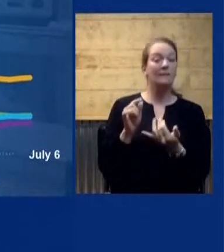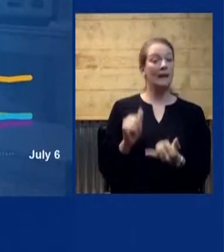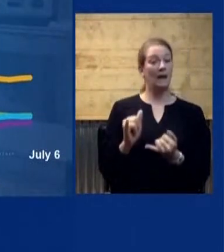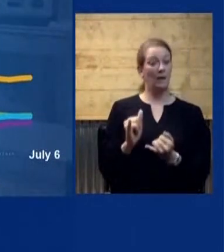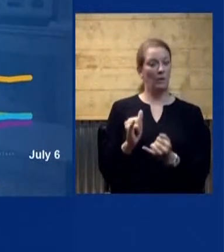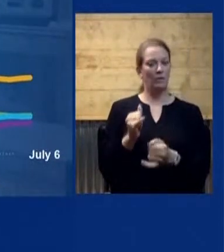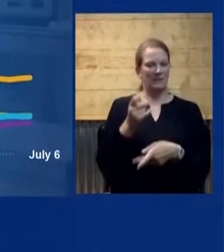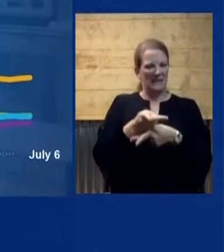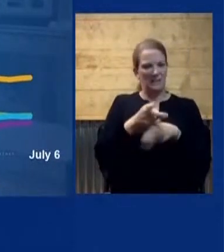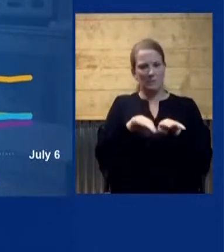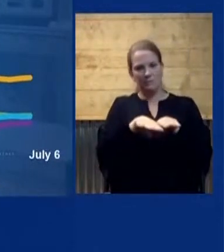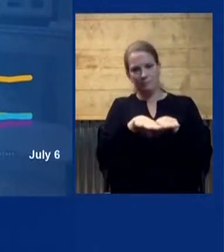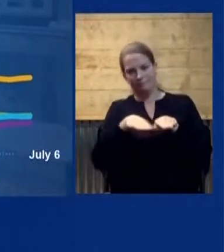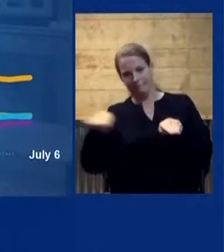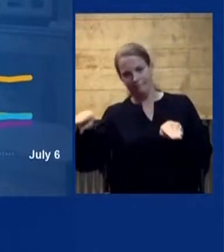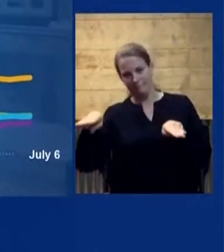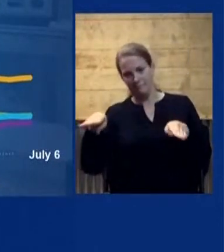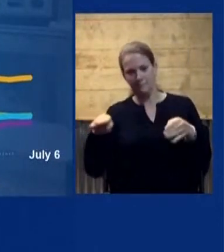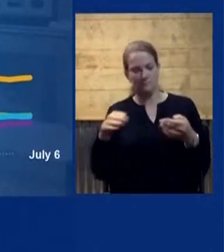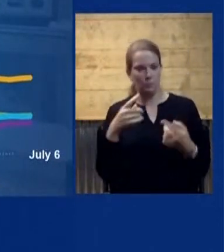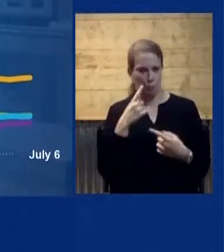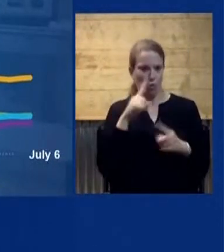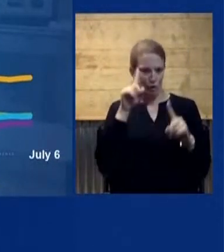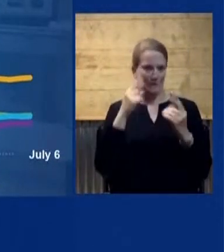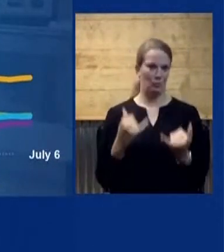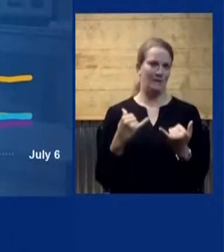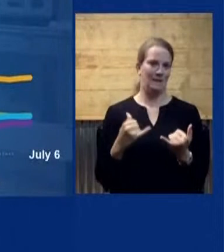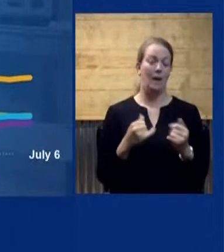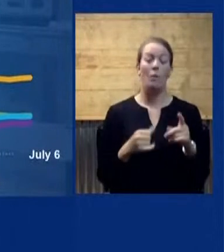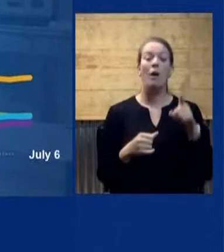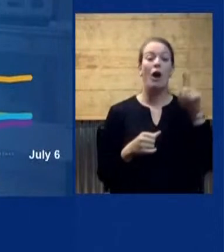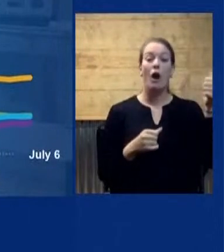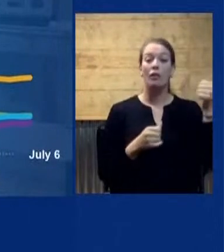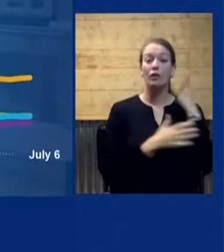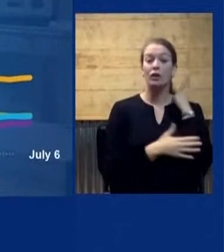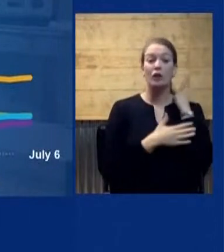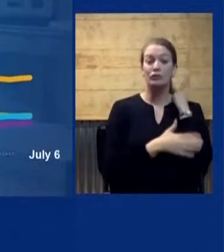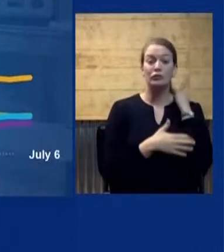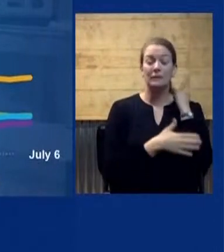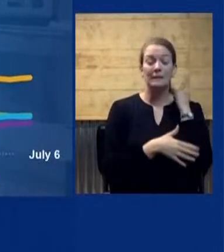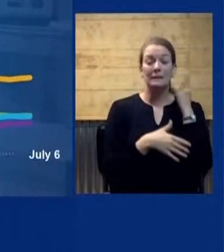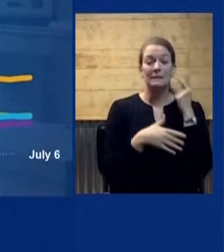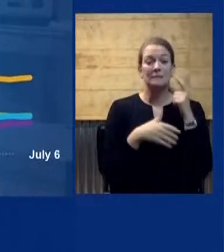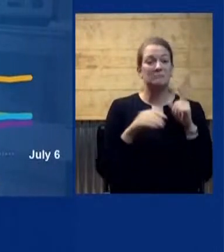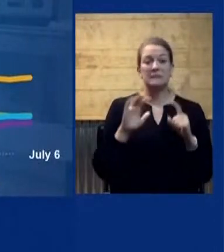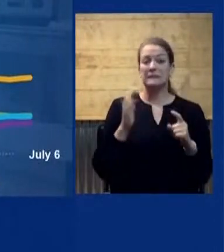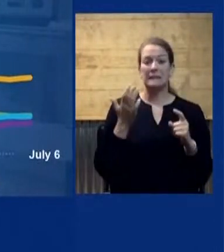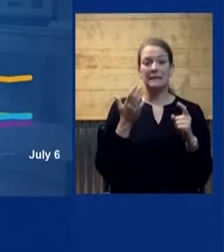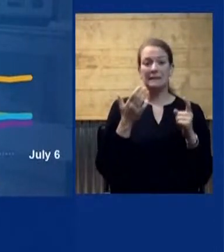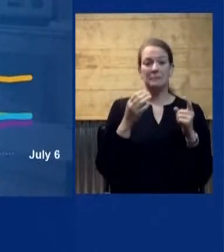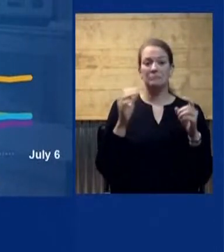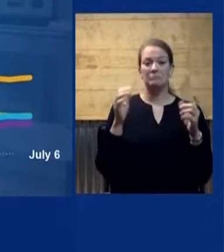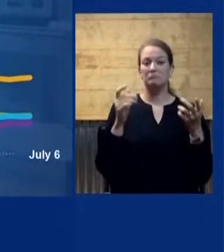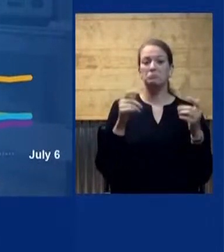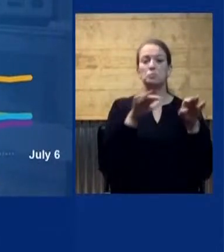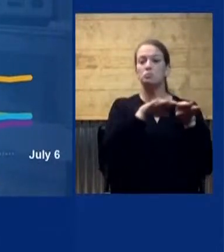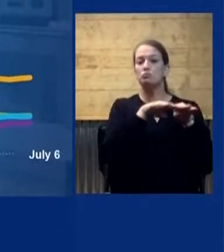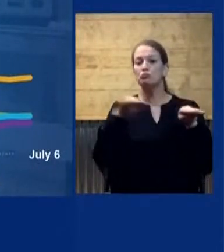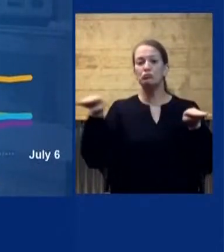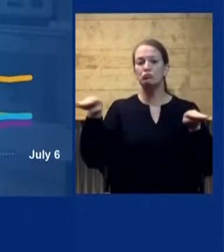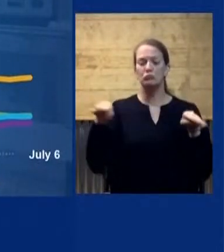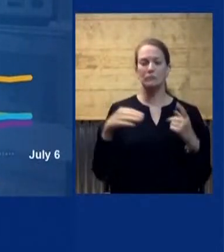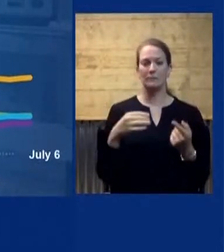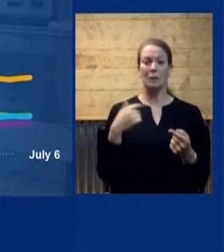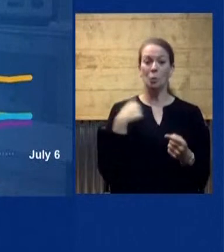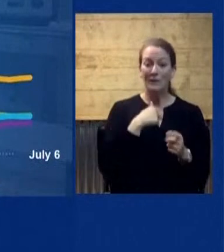doing. None of those other countries started where we started. Nowhere near it. The country didn't